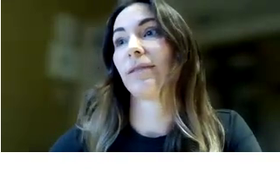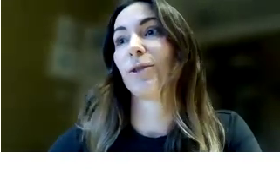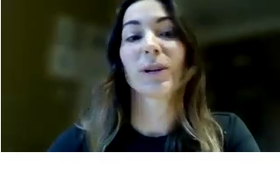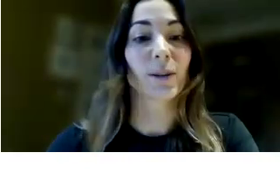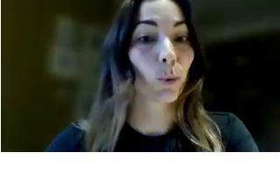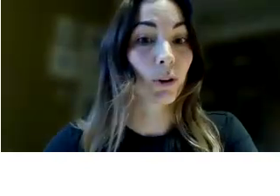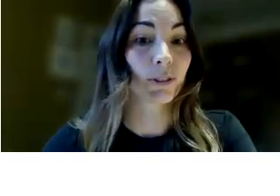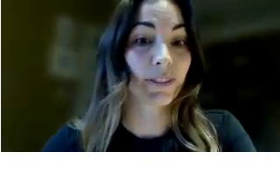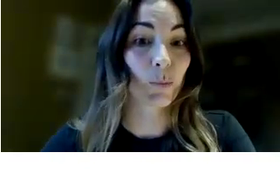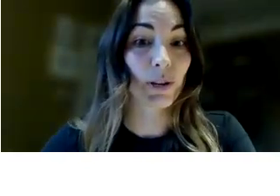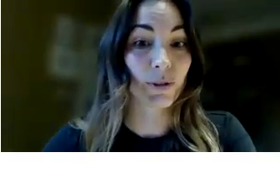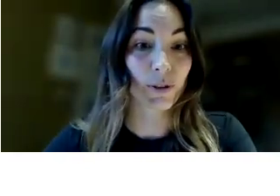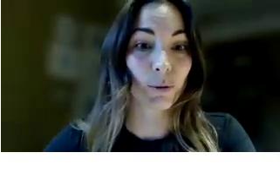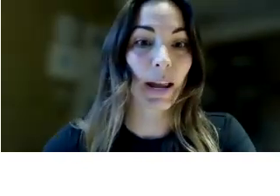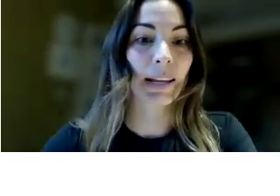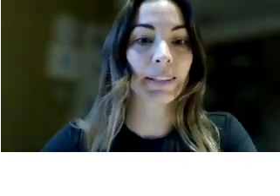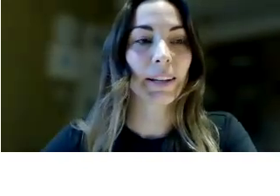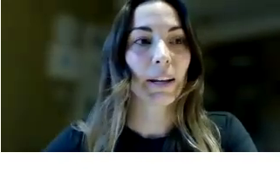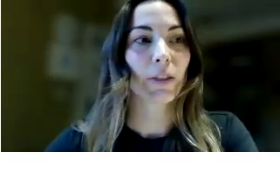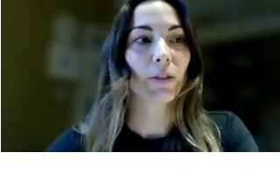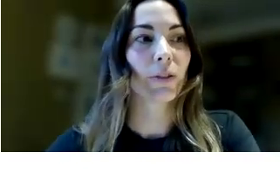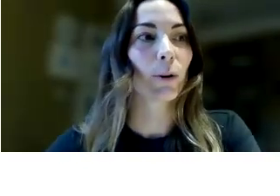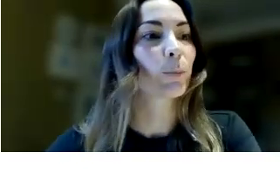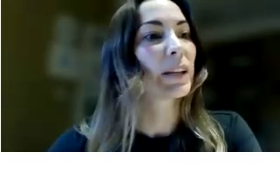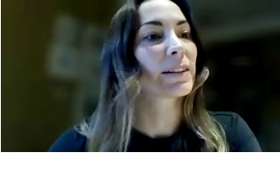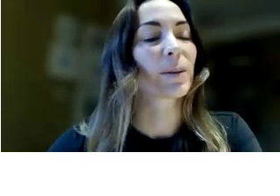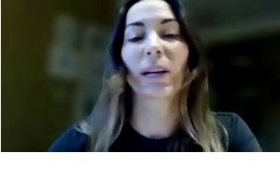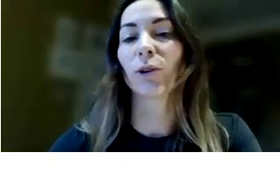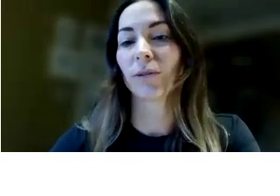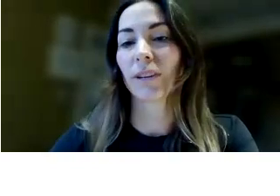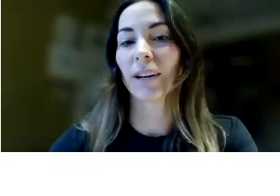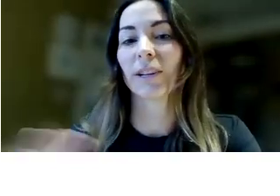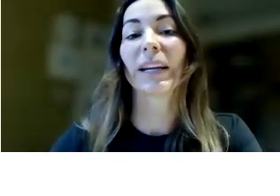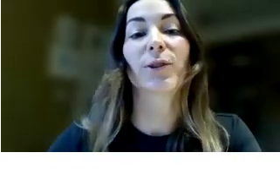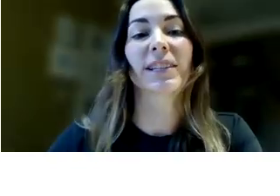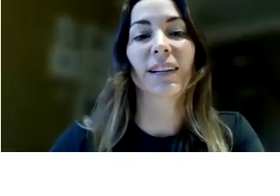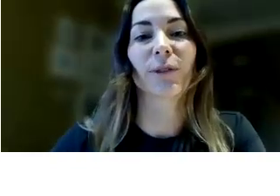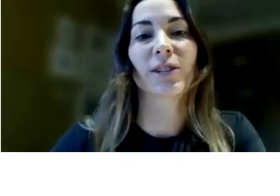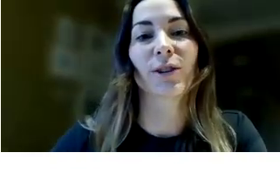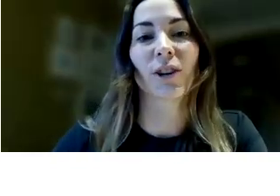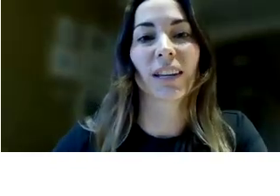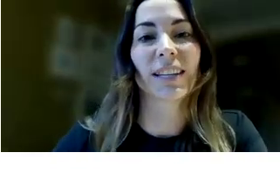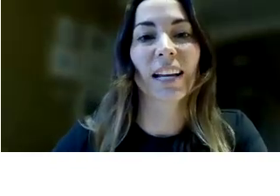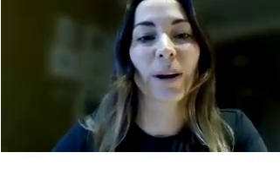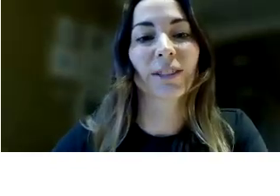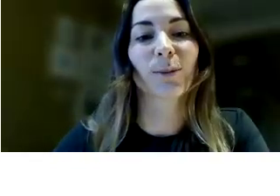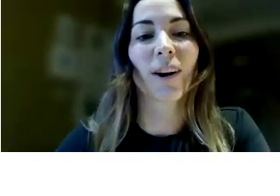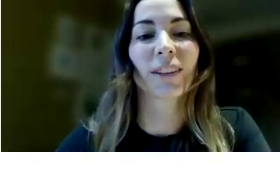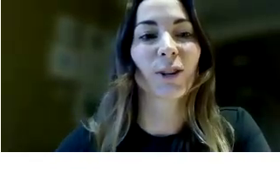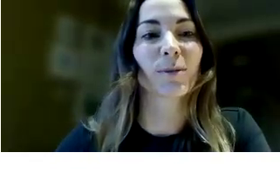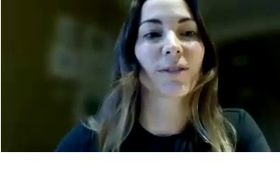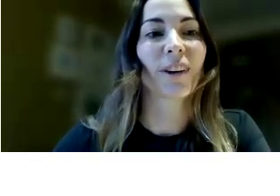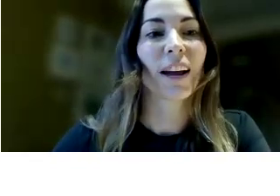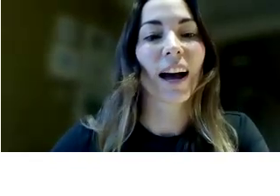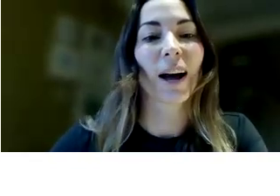more noisy world than we used to. And there will be an increase in research on this aspect as